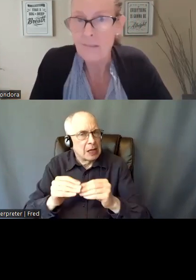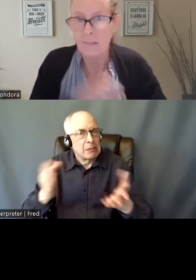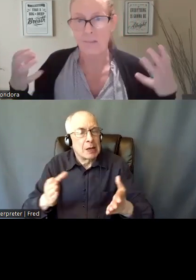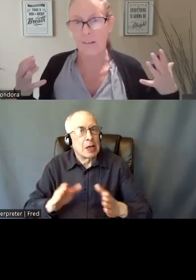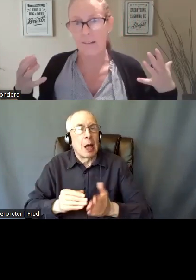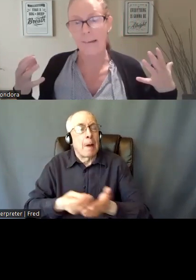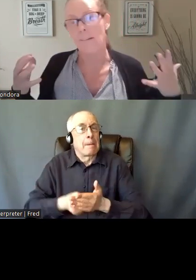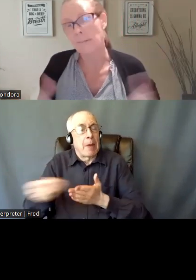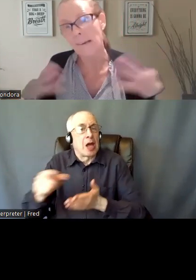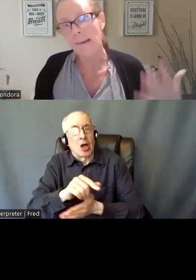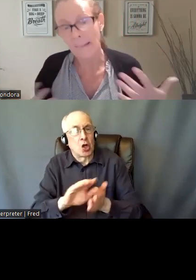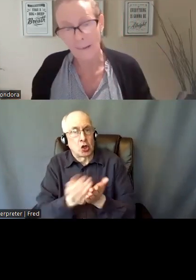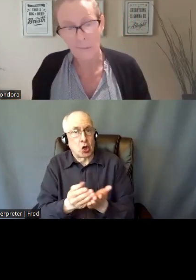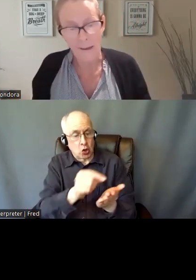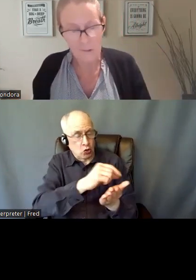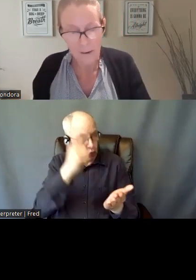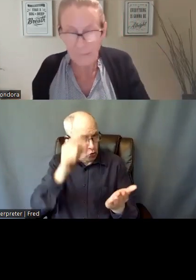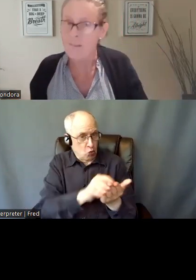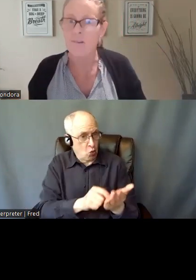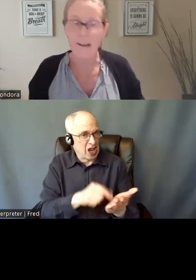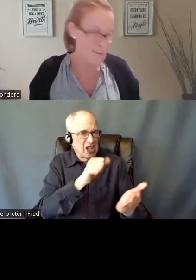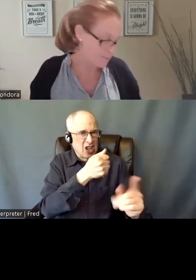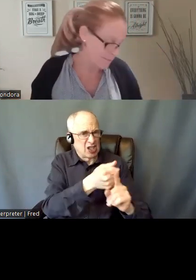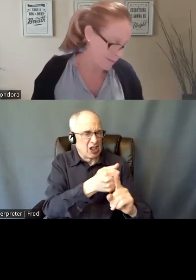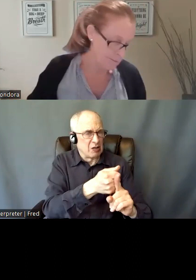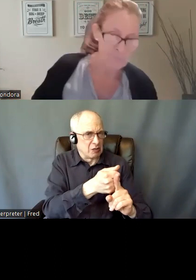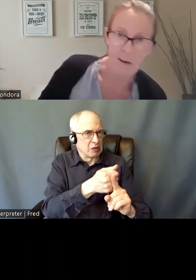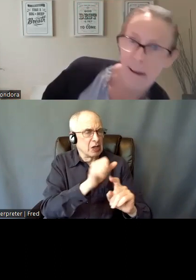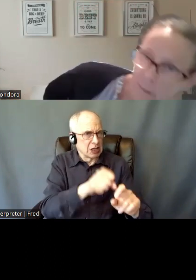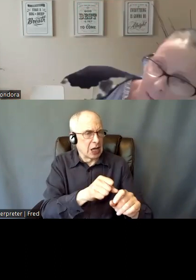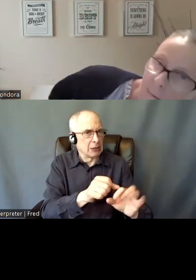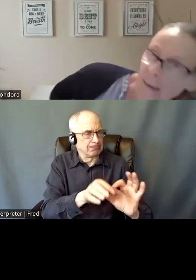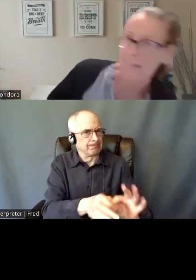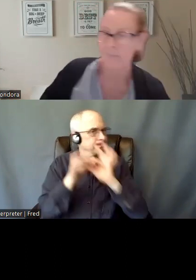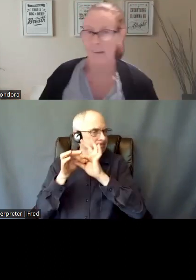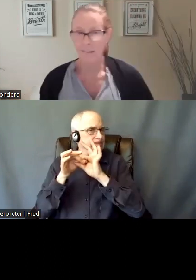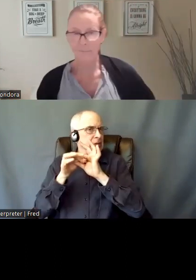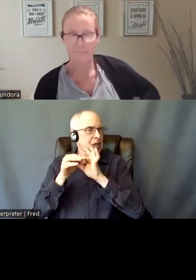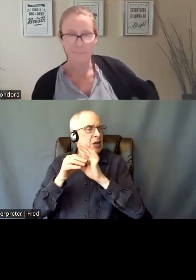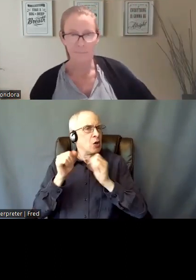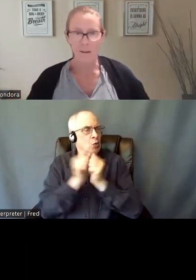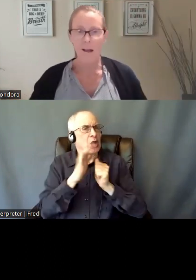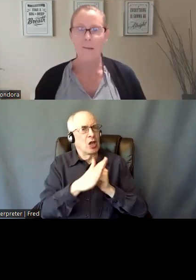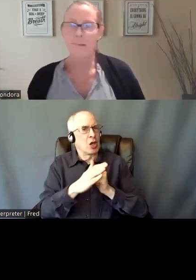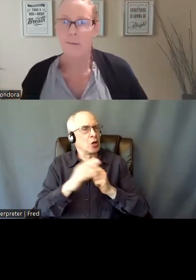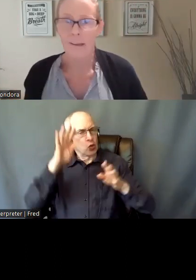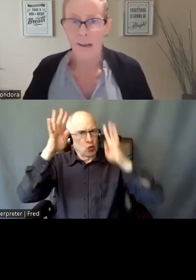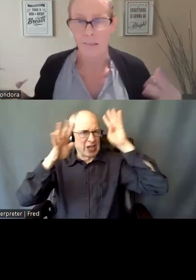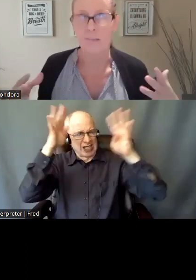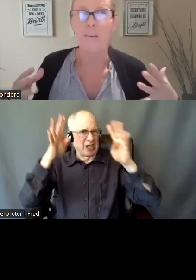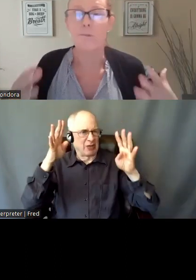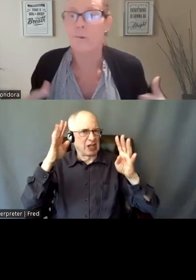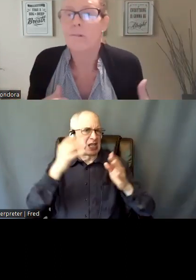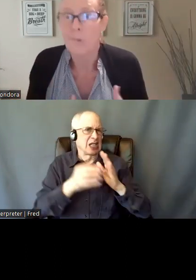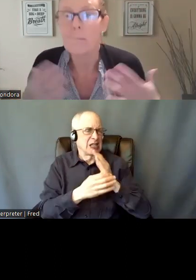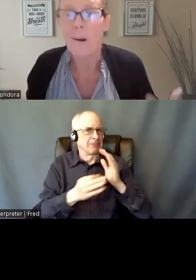Roma wants to start, again, reconnecting with that strength that she has around her creativity. again, as